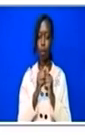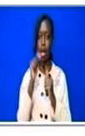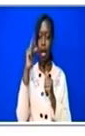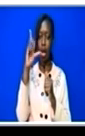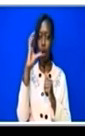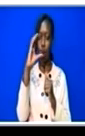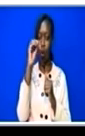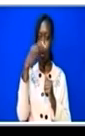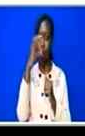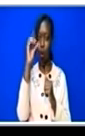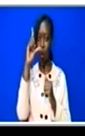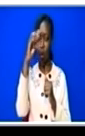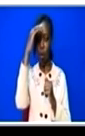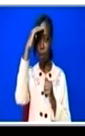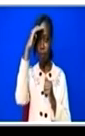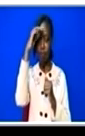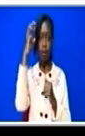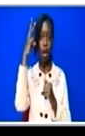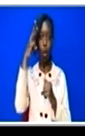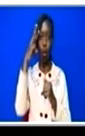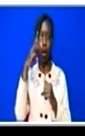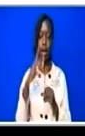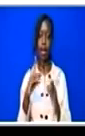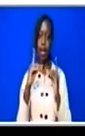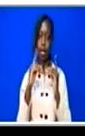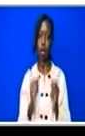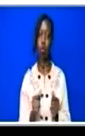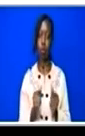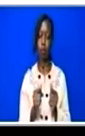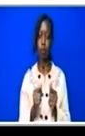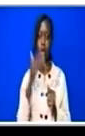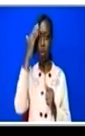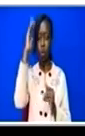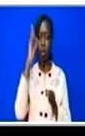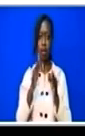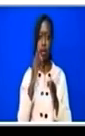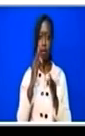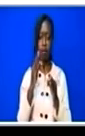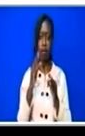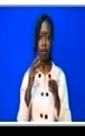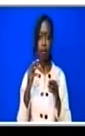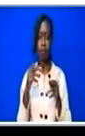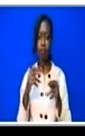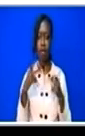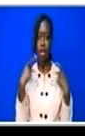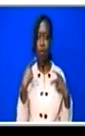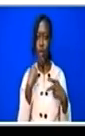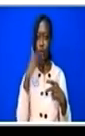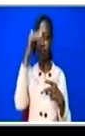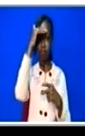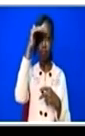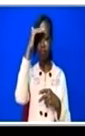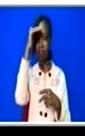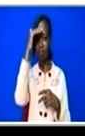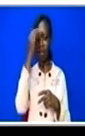start to be corrected, Jack. I don't know whether that is why these people who drink, they eat fatty food and